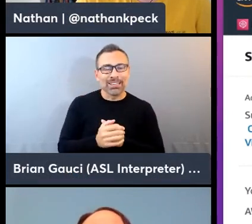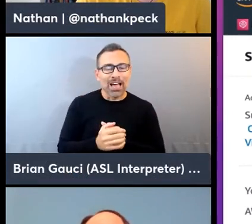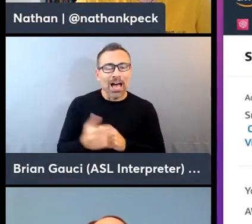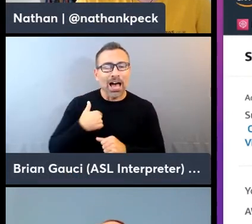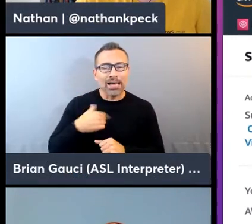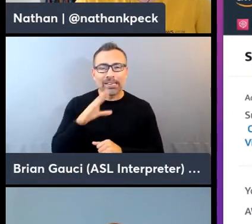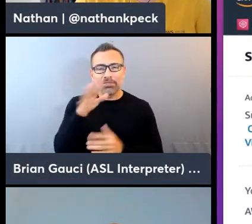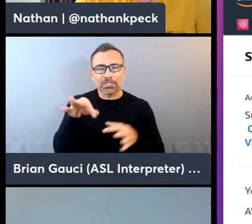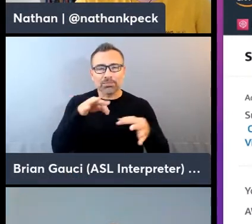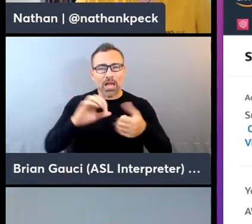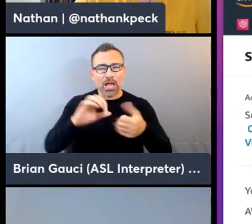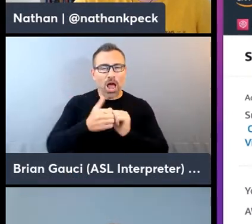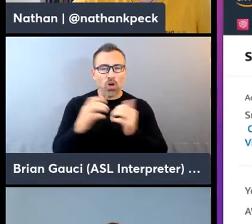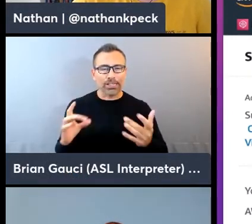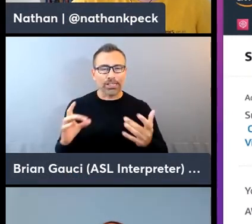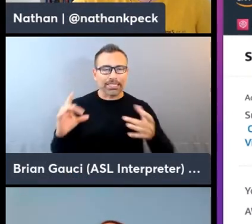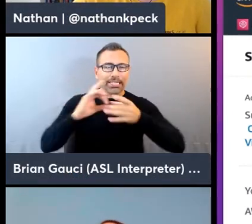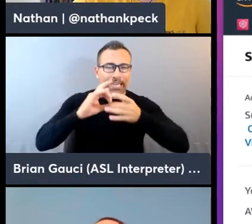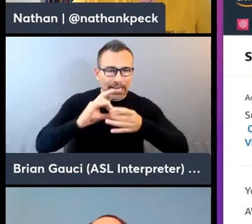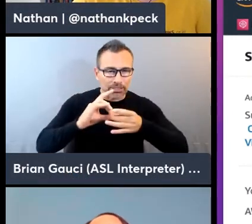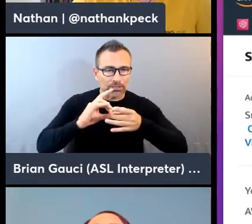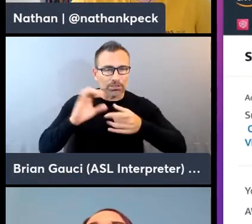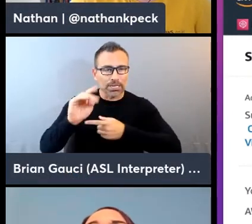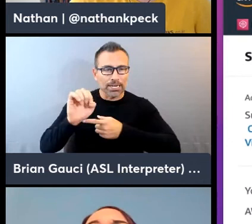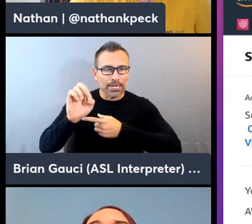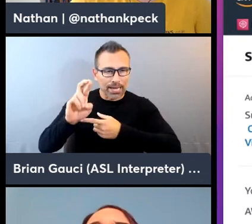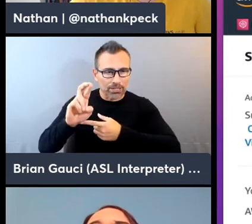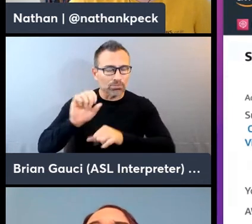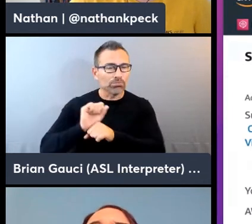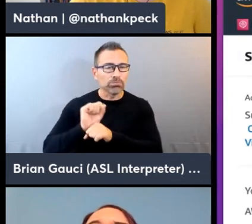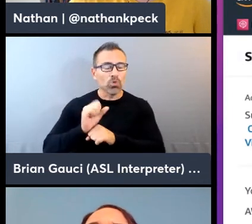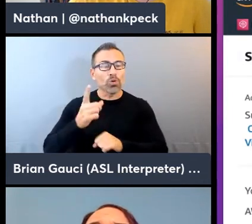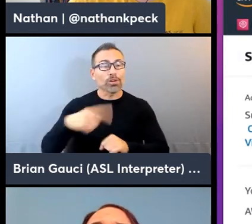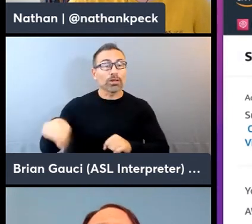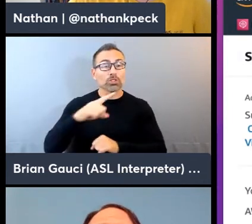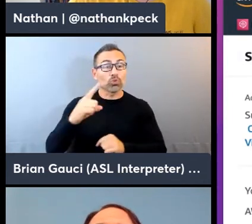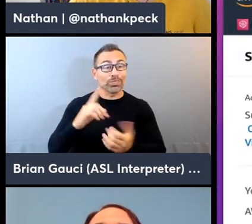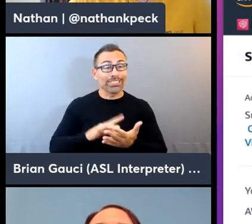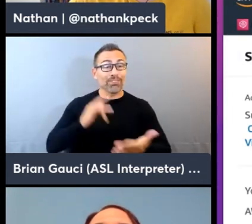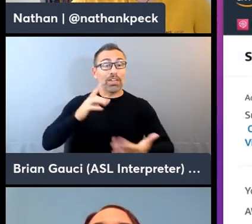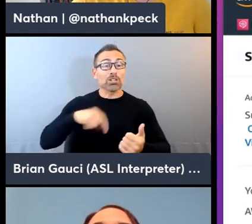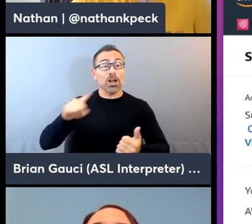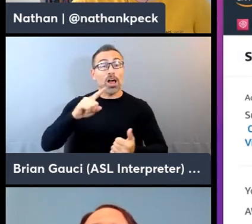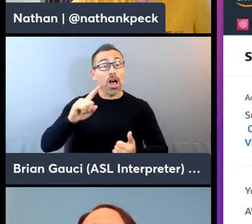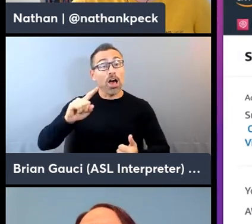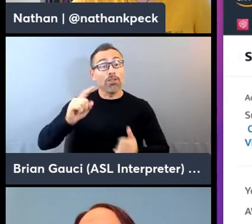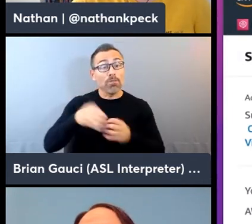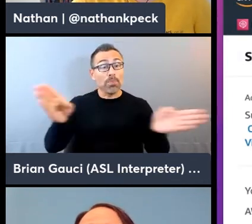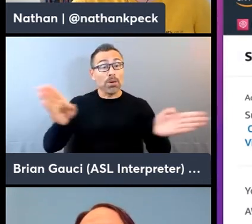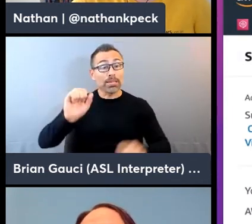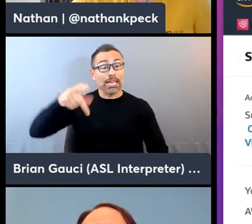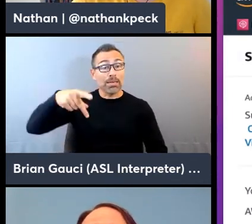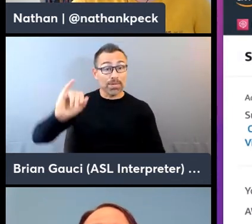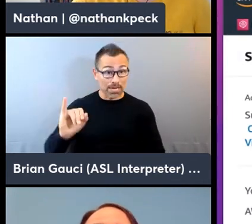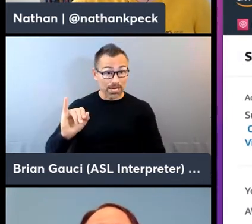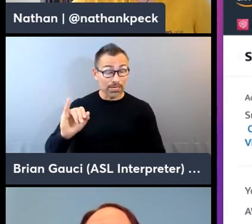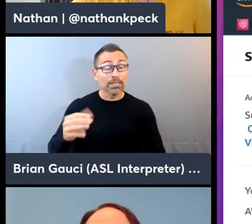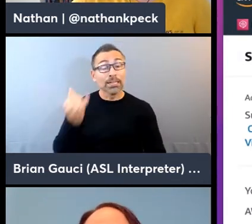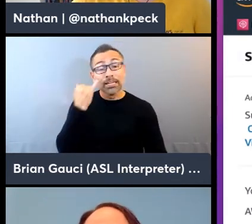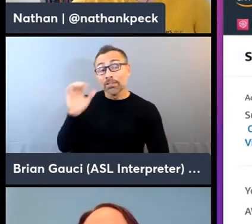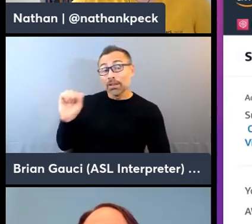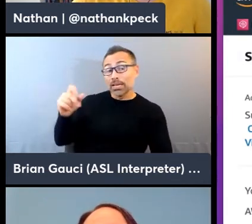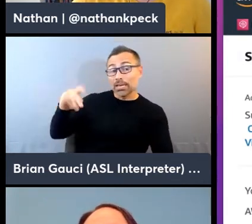right? So we leverage public APIs, right? And if an API doesn't exist, I